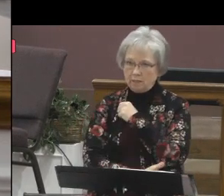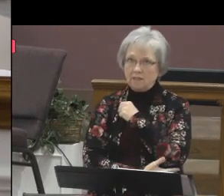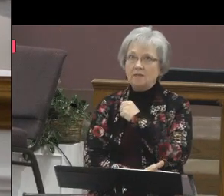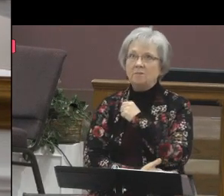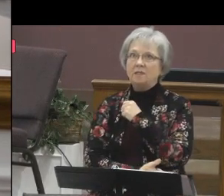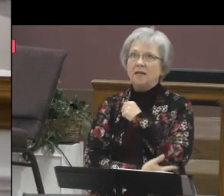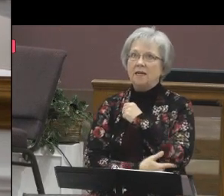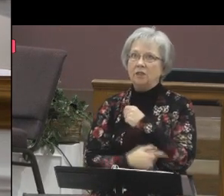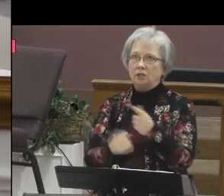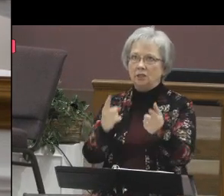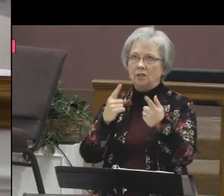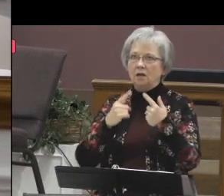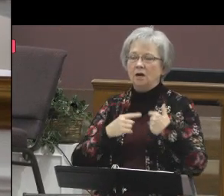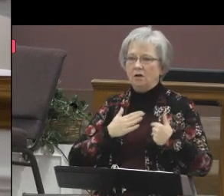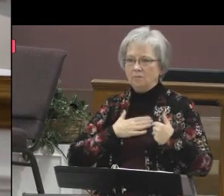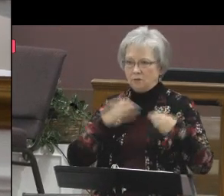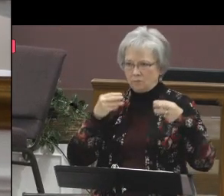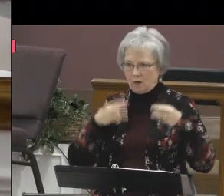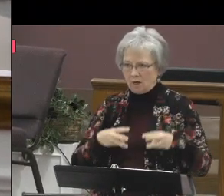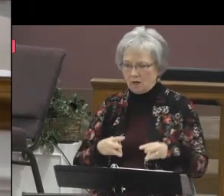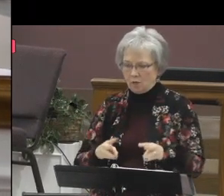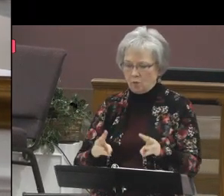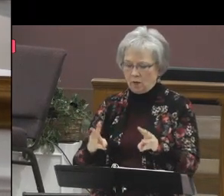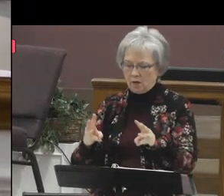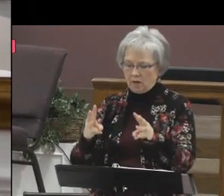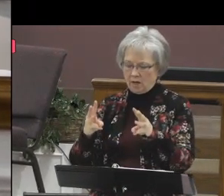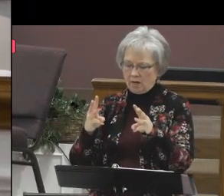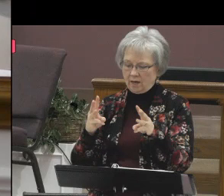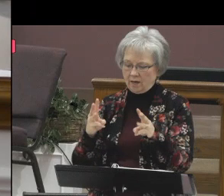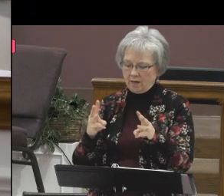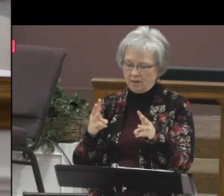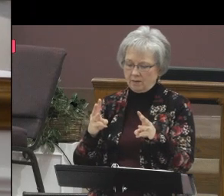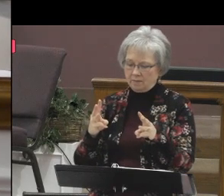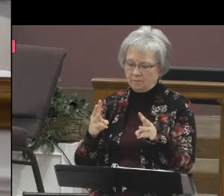you when temptation comes my way,